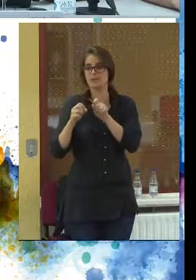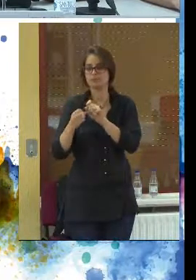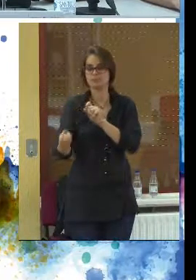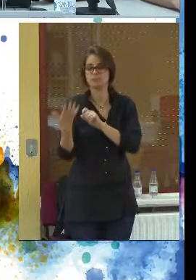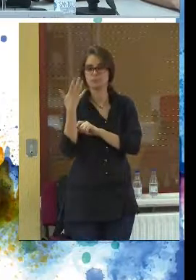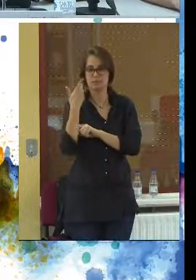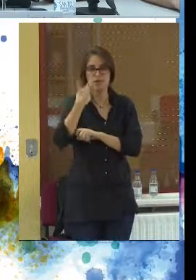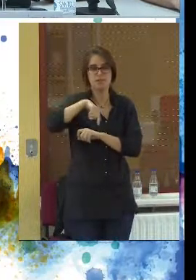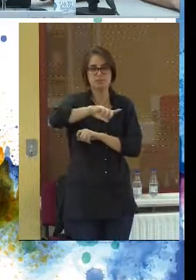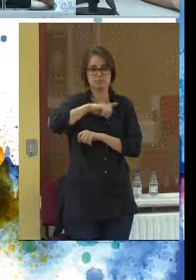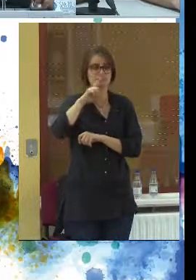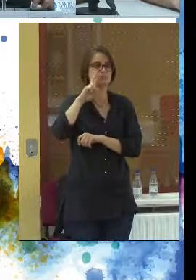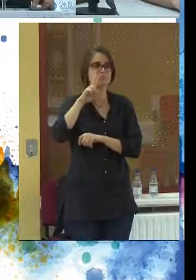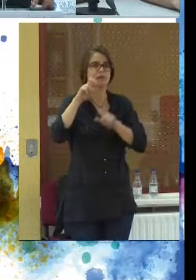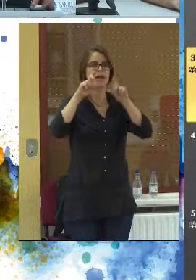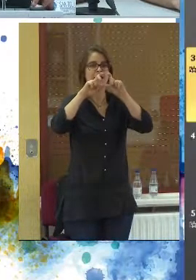understand